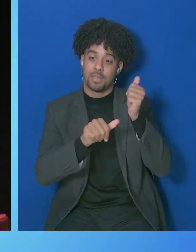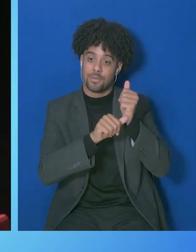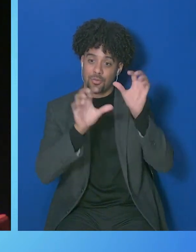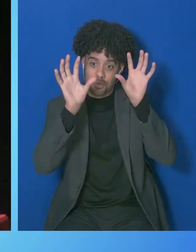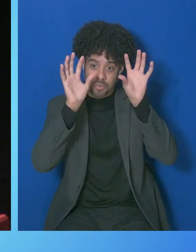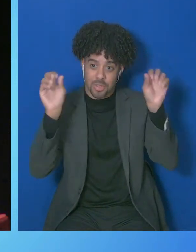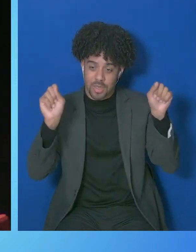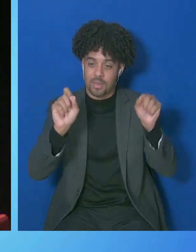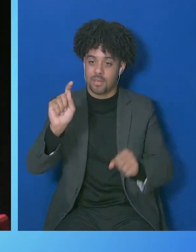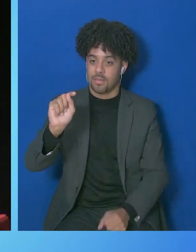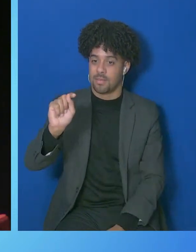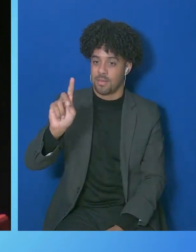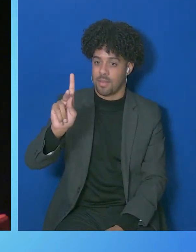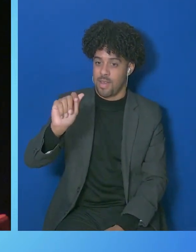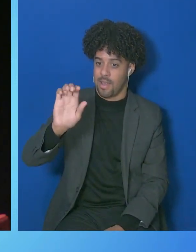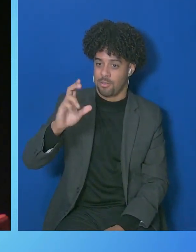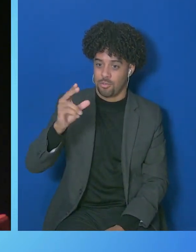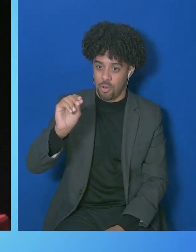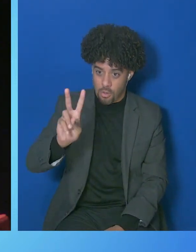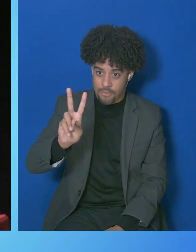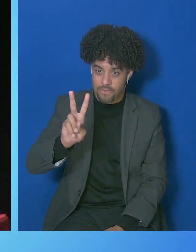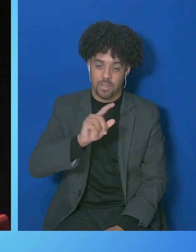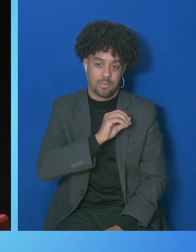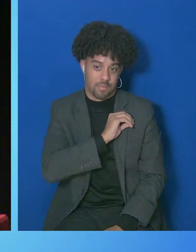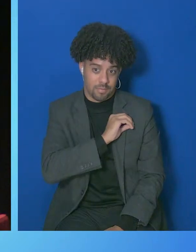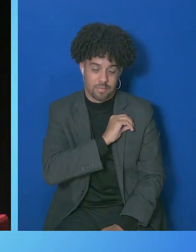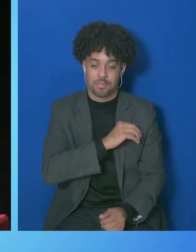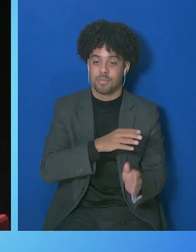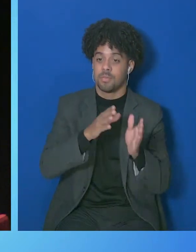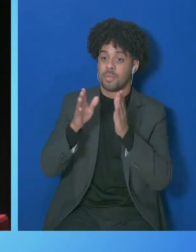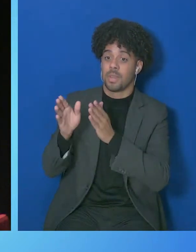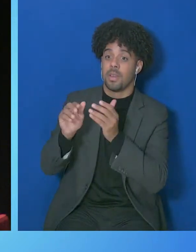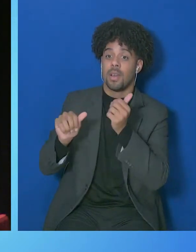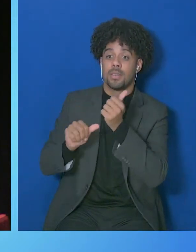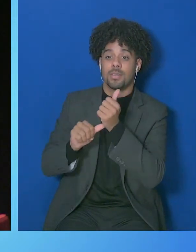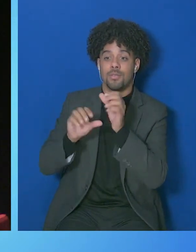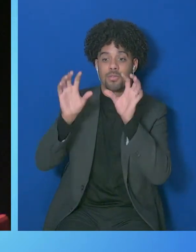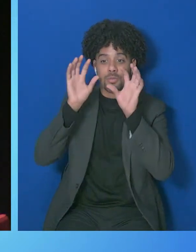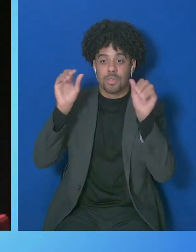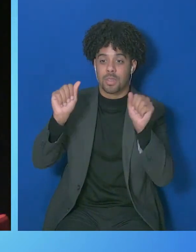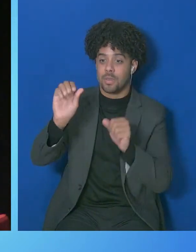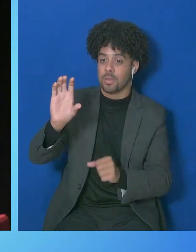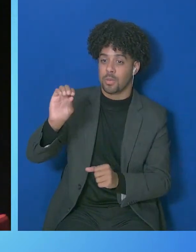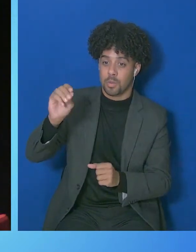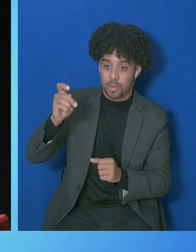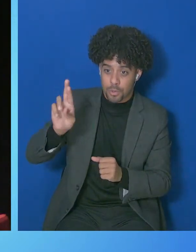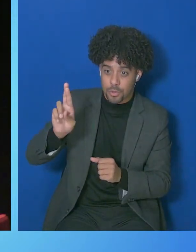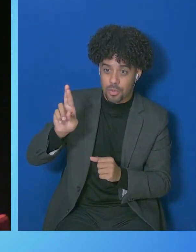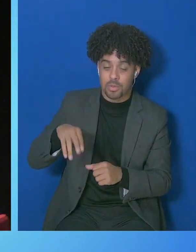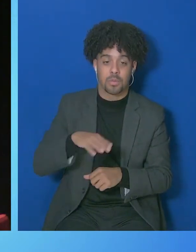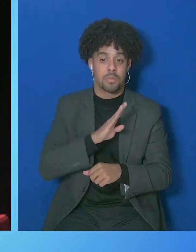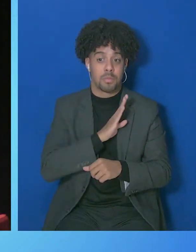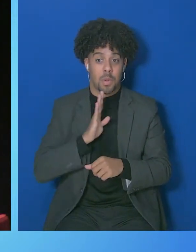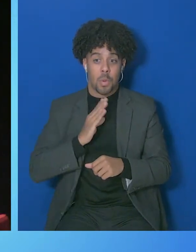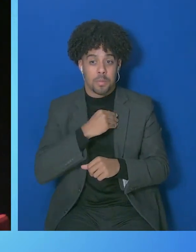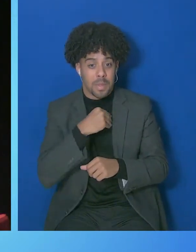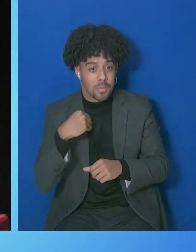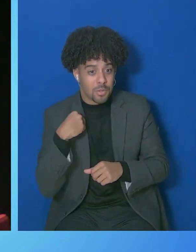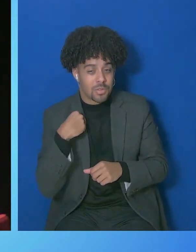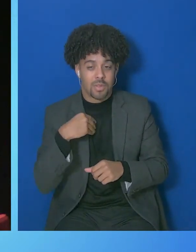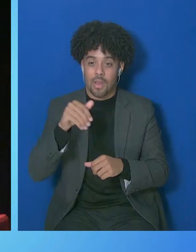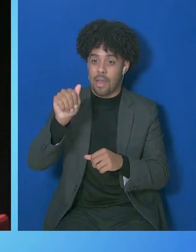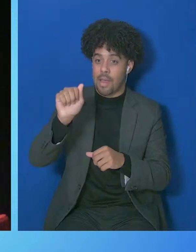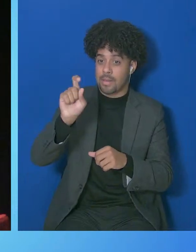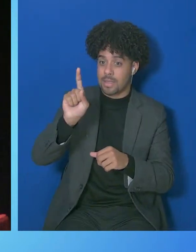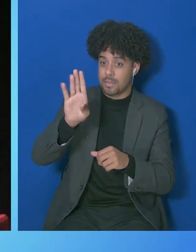Assistant Superintendent Cooper, members of the board, and ASDB community. Welcome to the